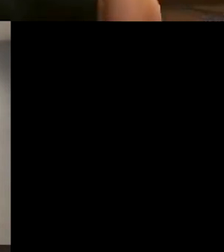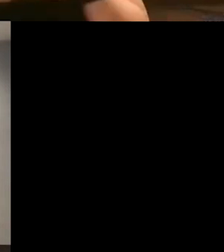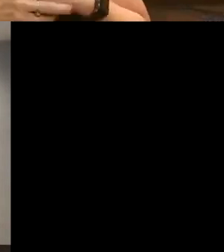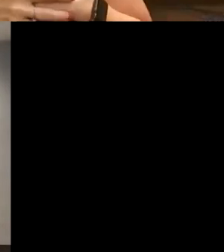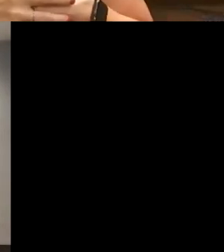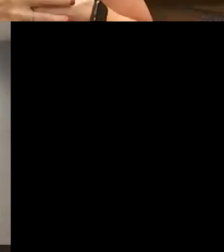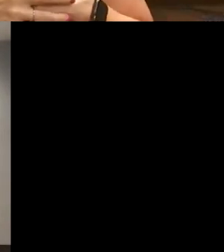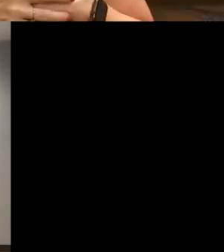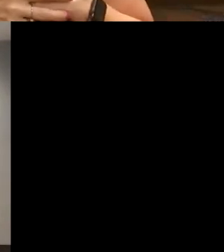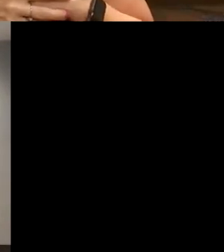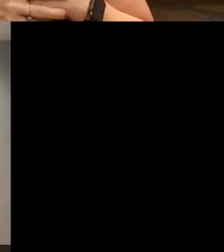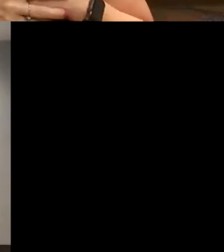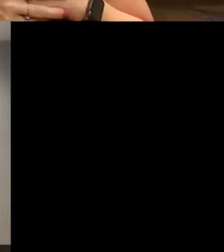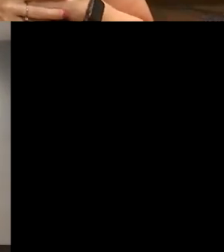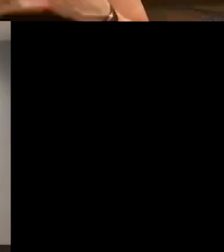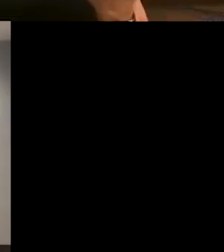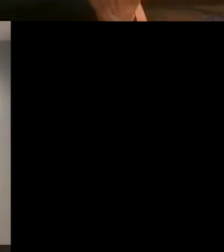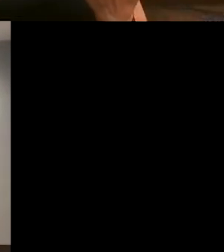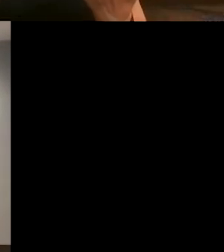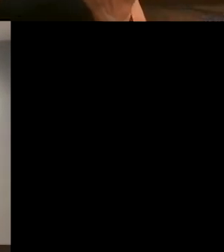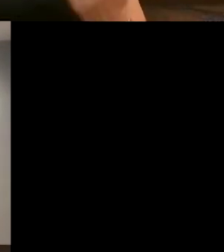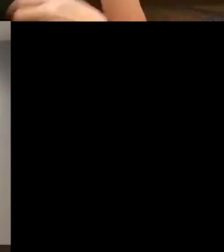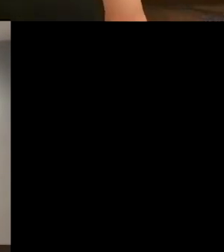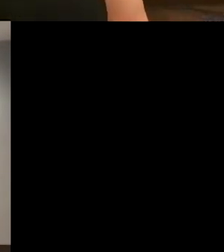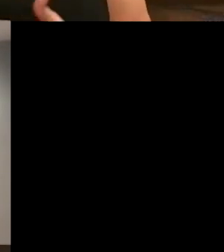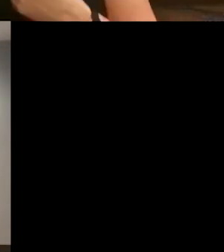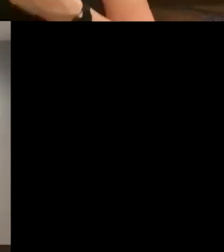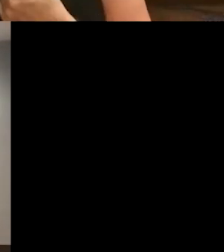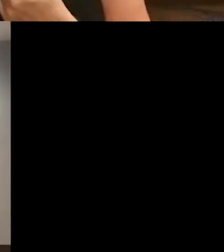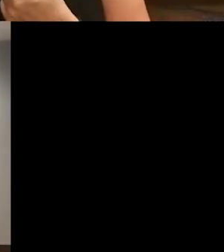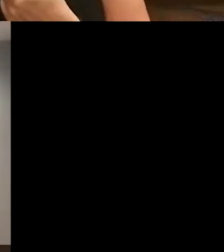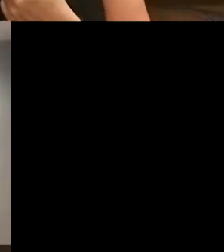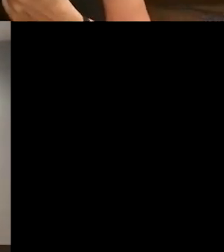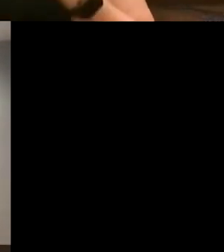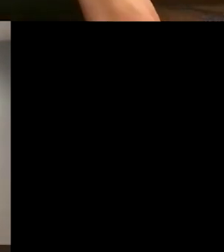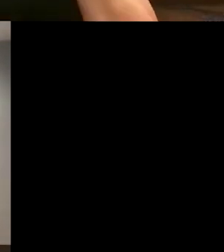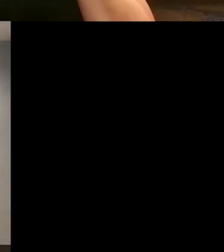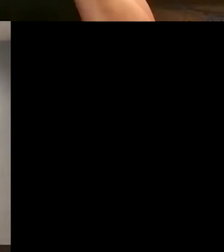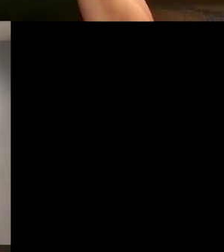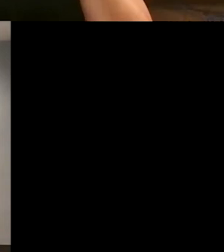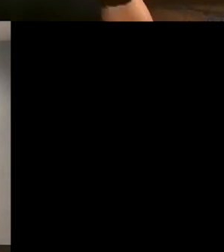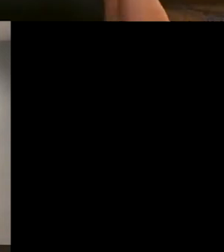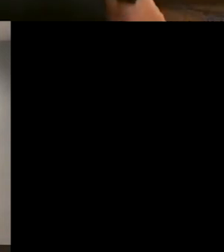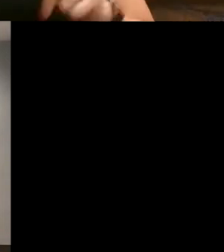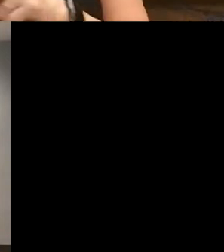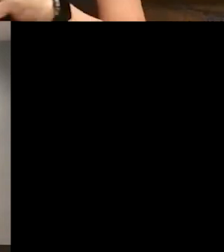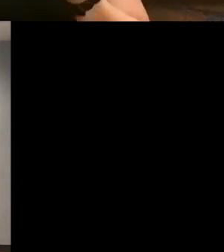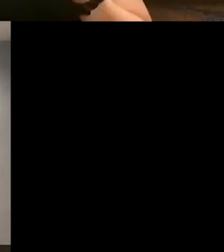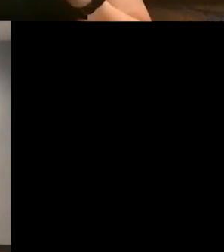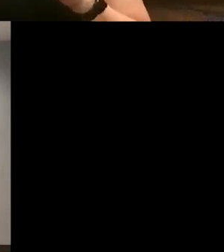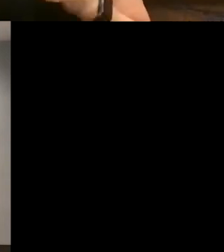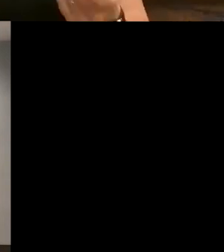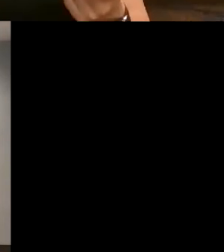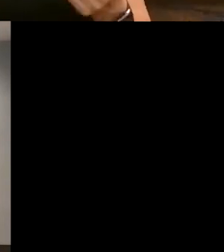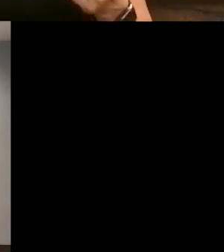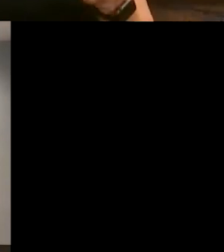it is in the best interest of people who are abusively using